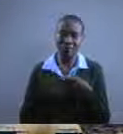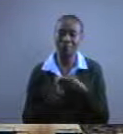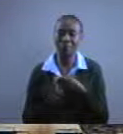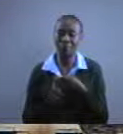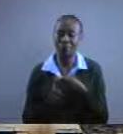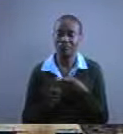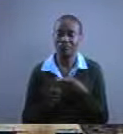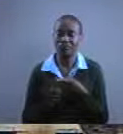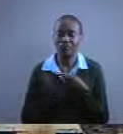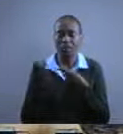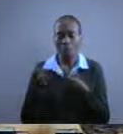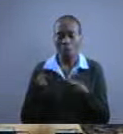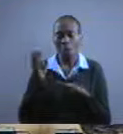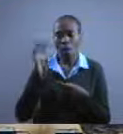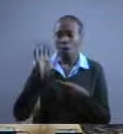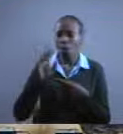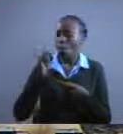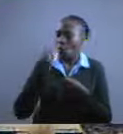will supply some